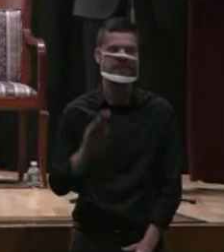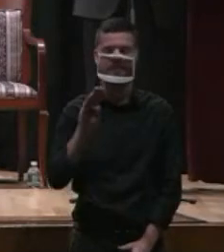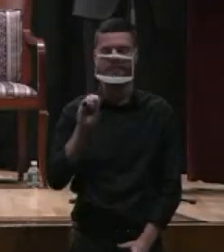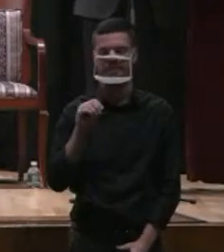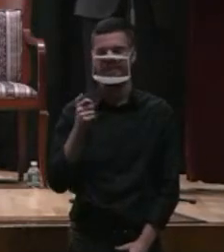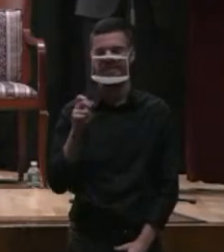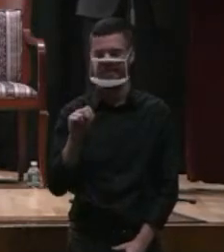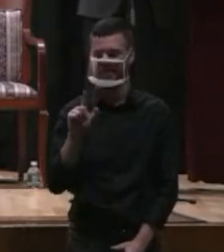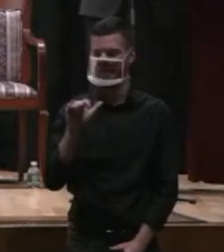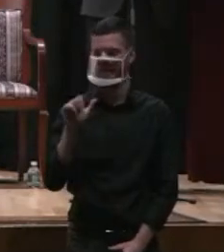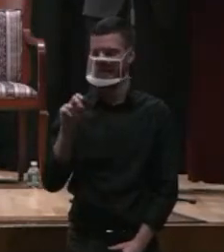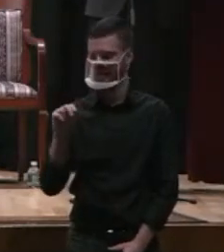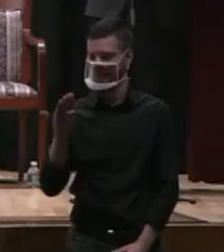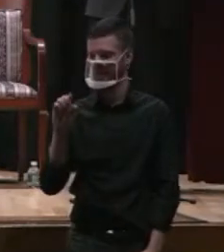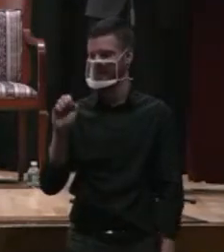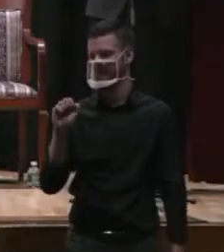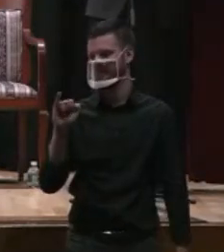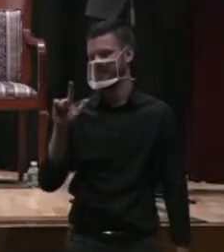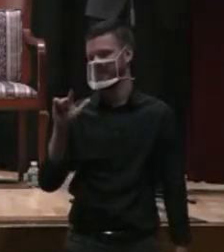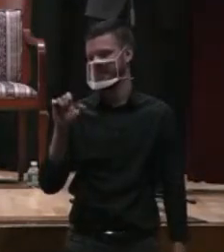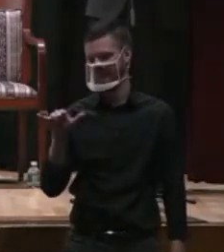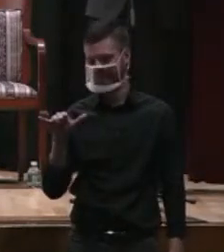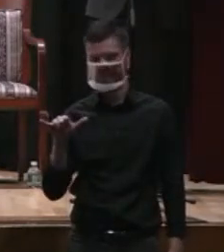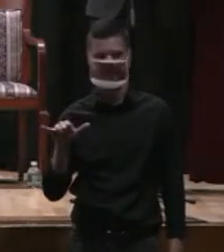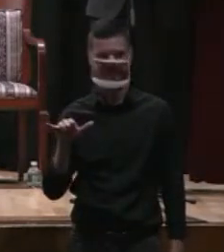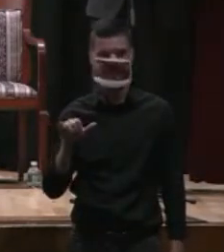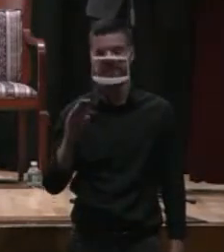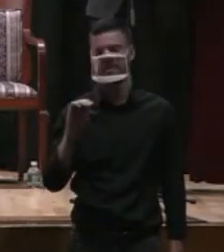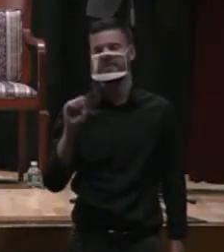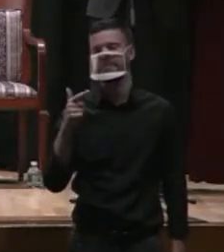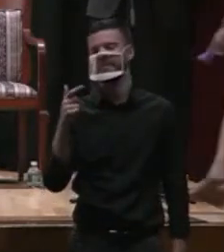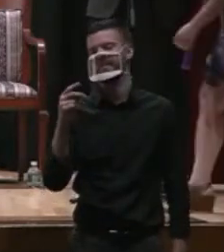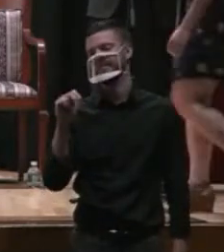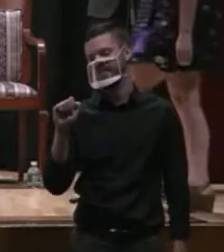Megan Lynn Bailey, magna cum laude.